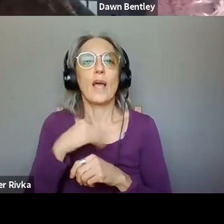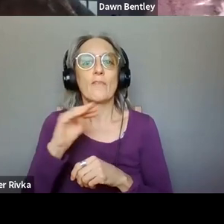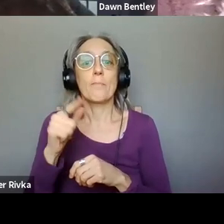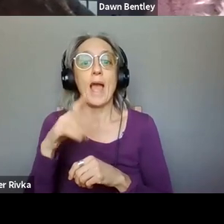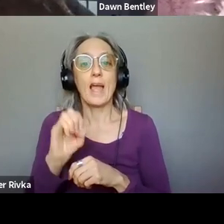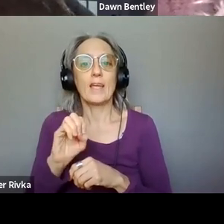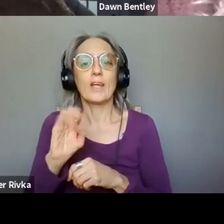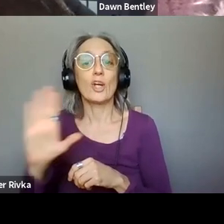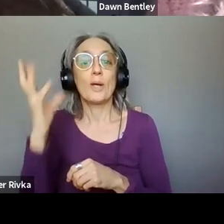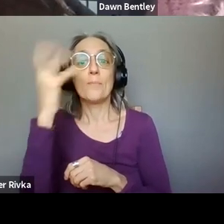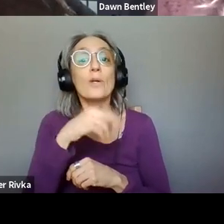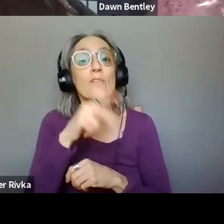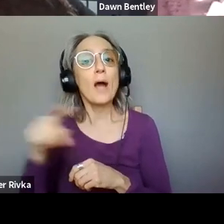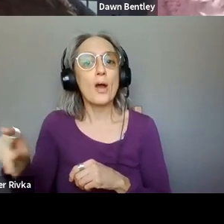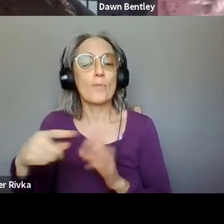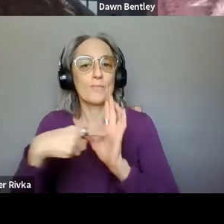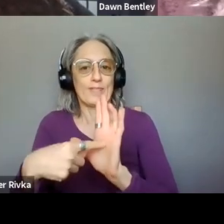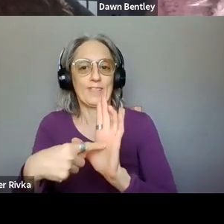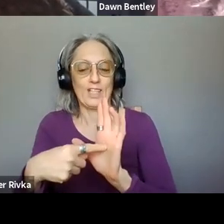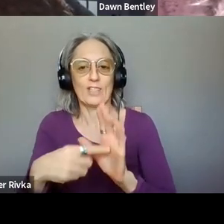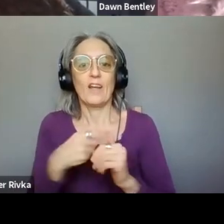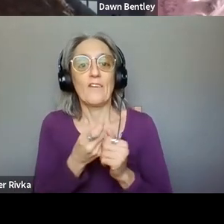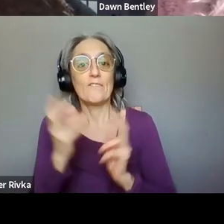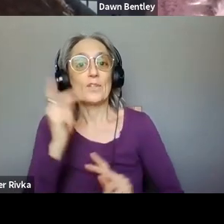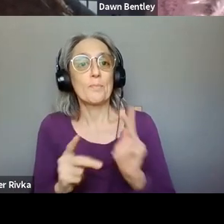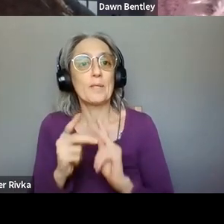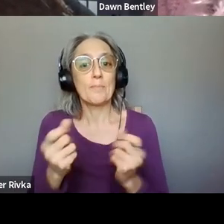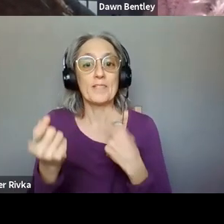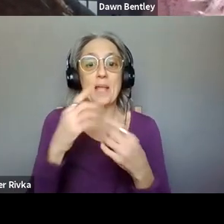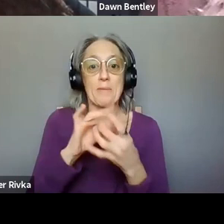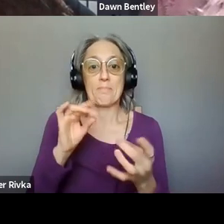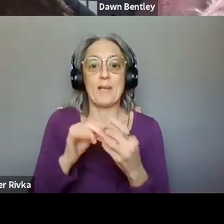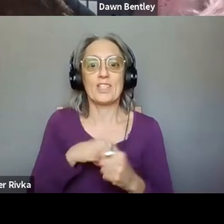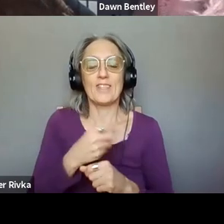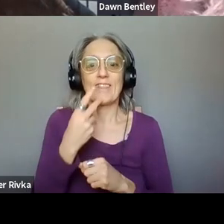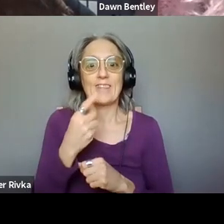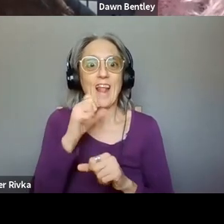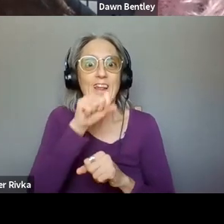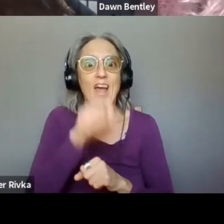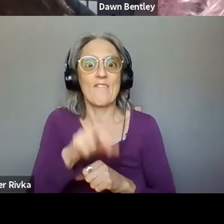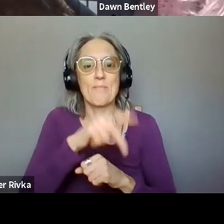Maggie's beautiful PowerPoint presentation. I've had a couple of people message that they loved the visual. We will have